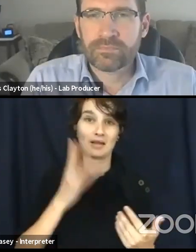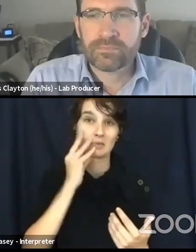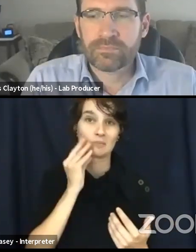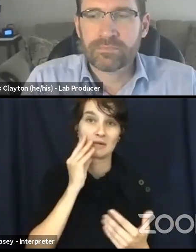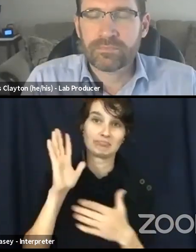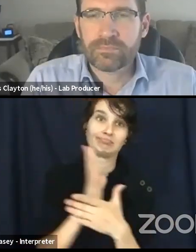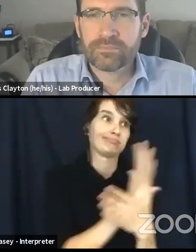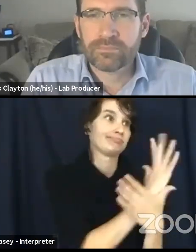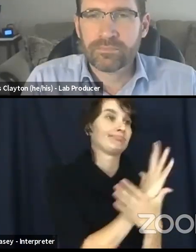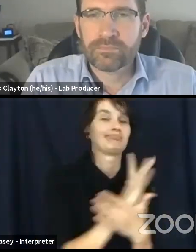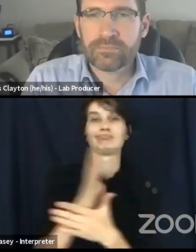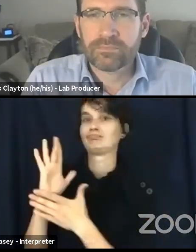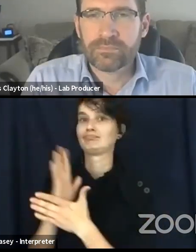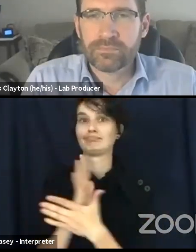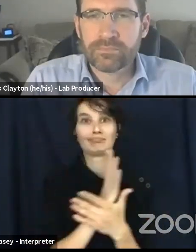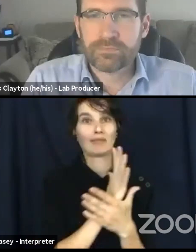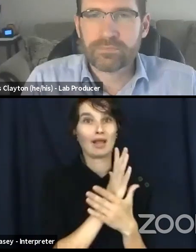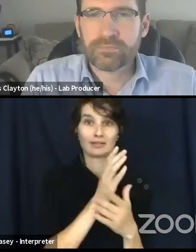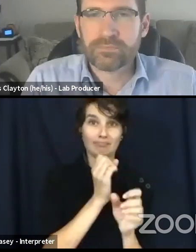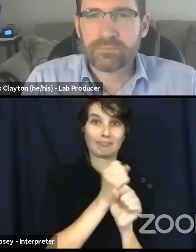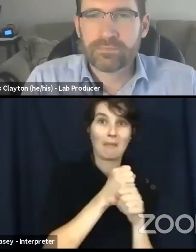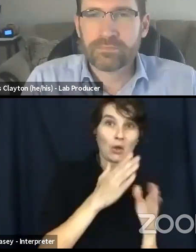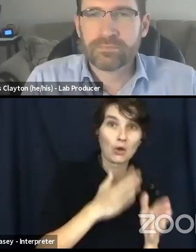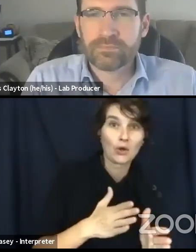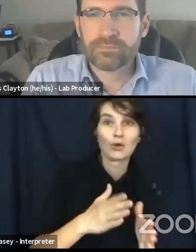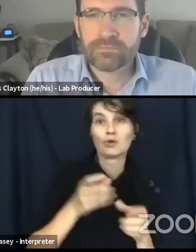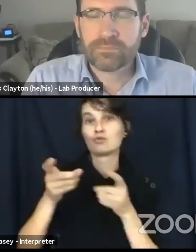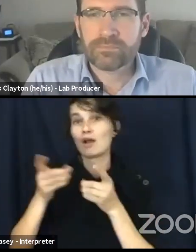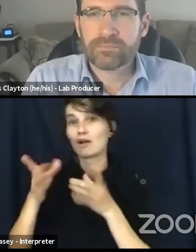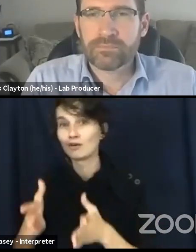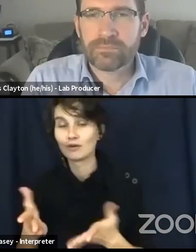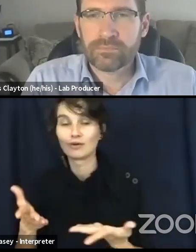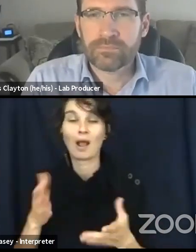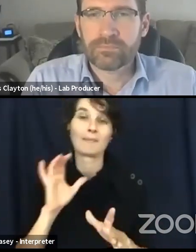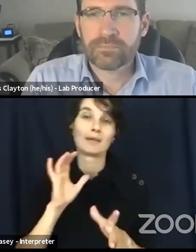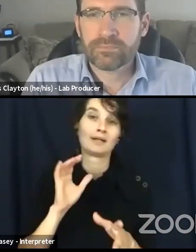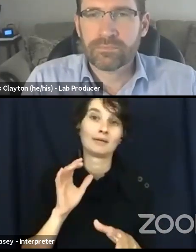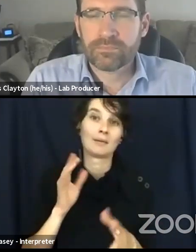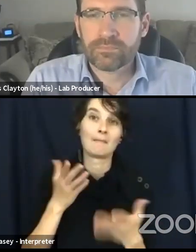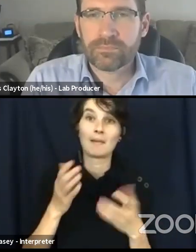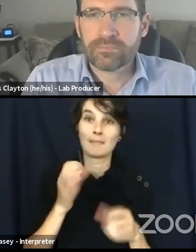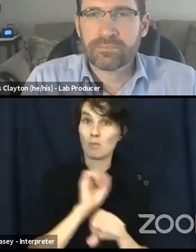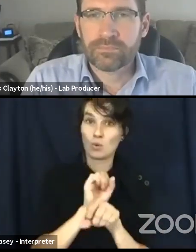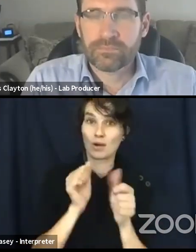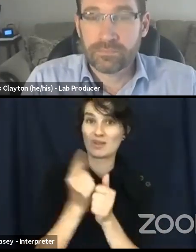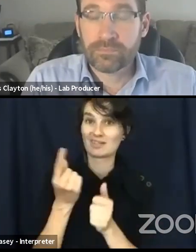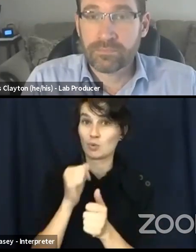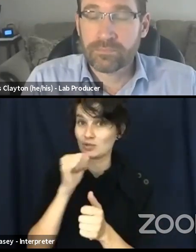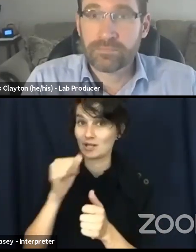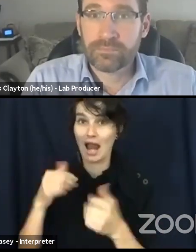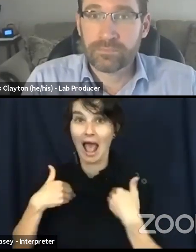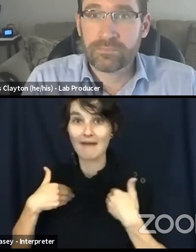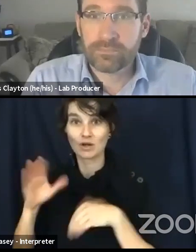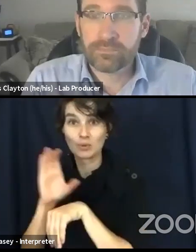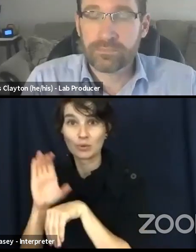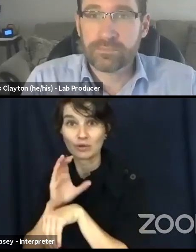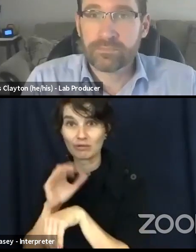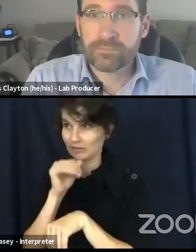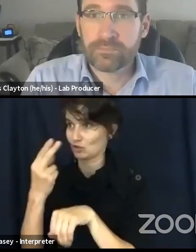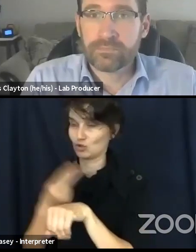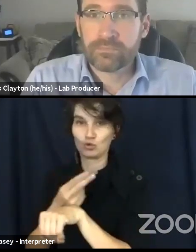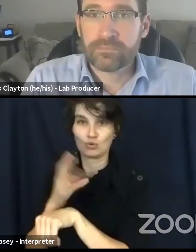and as a director, like whether it's going from working with someone who doesn't own a computer even or like doesn't engage with the computer at all in